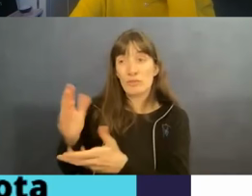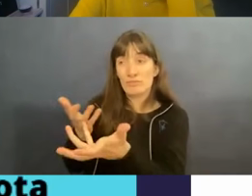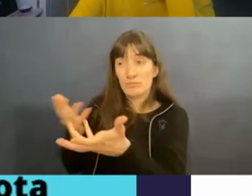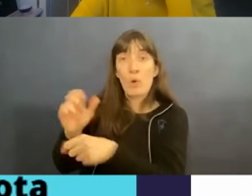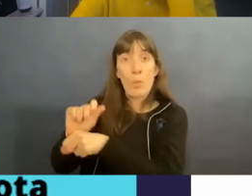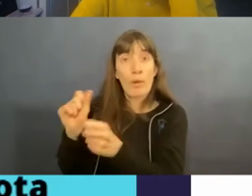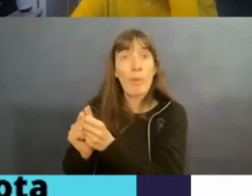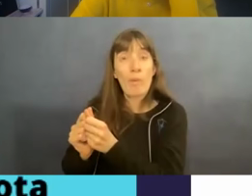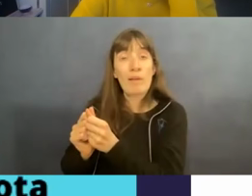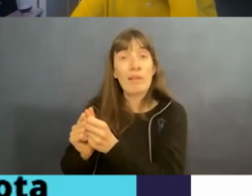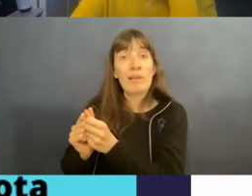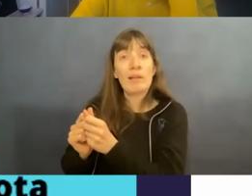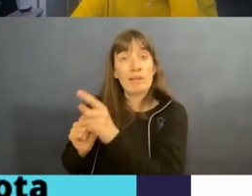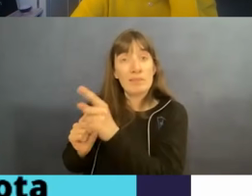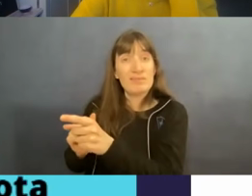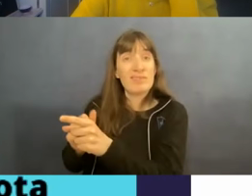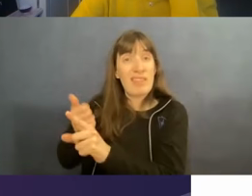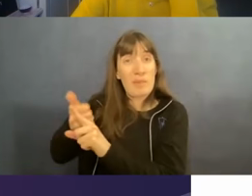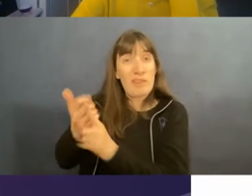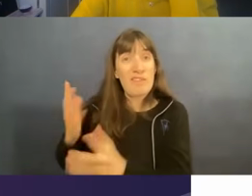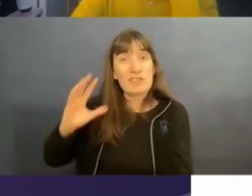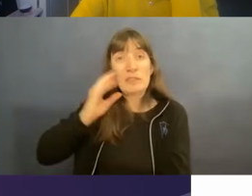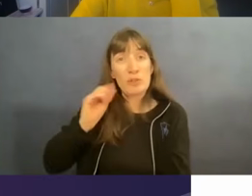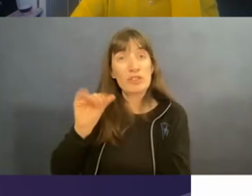currently experiencing child abuse.